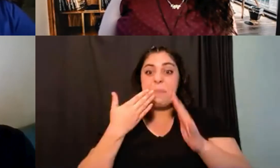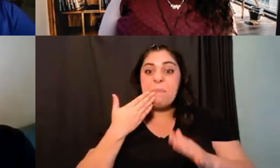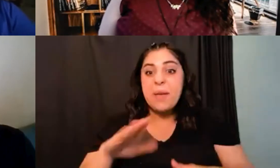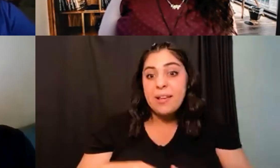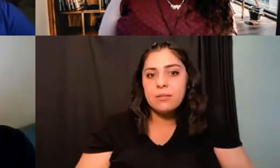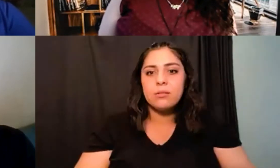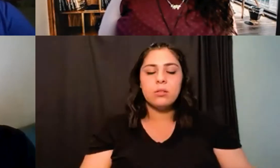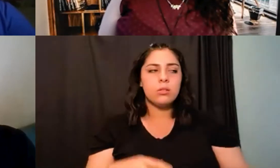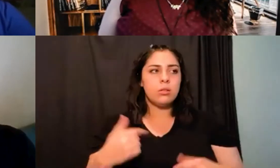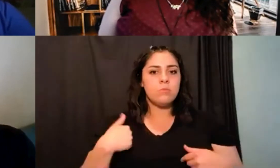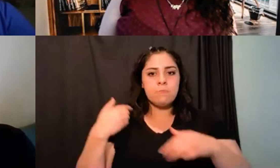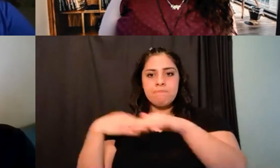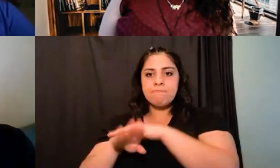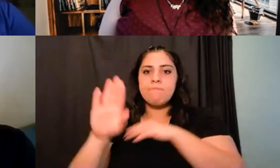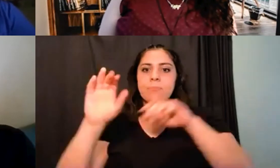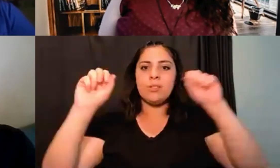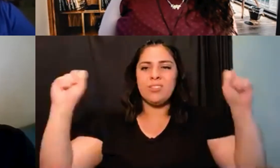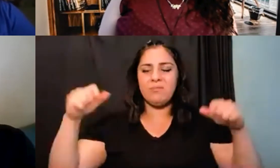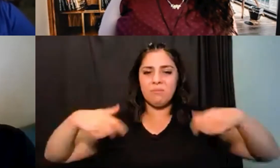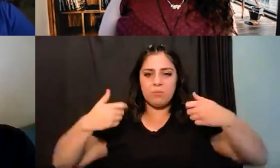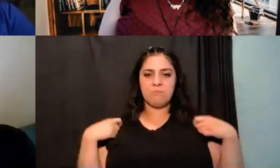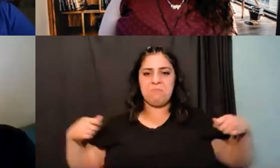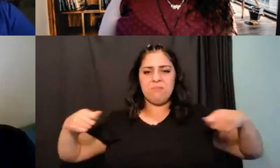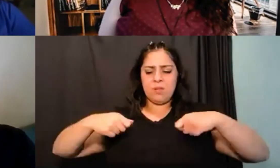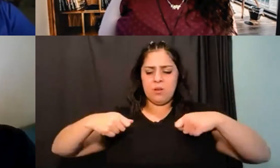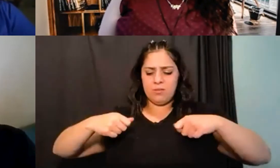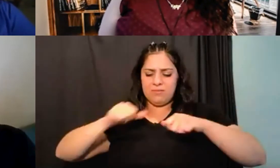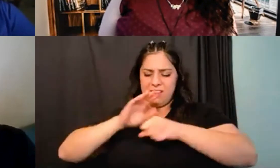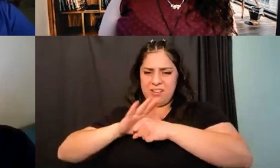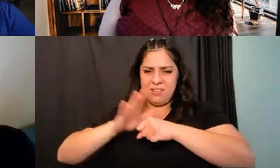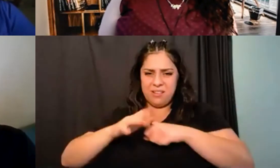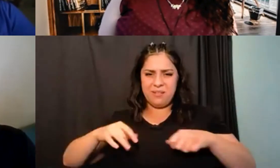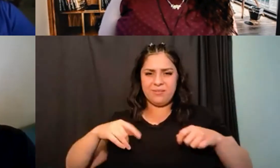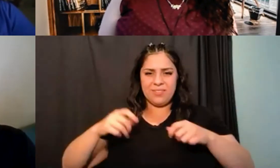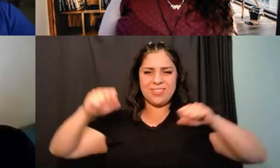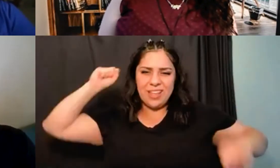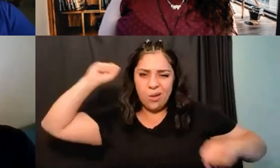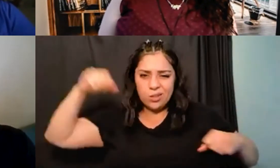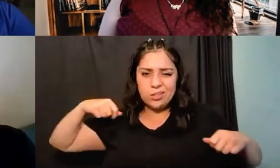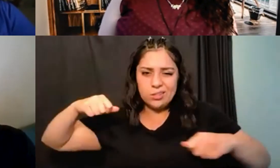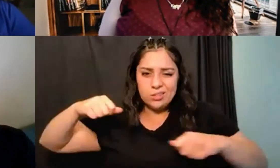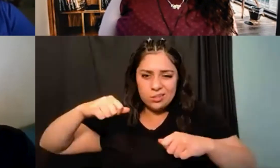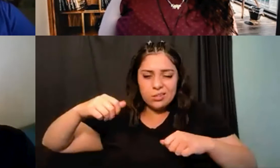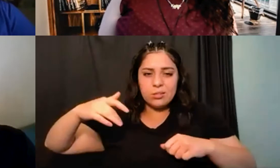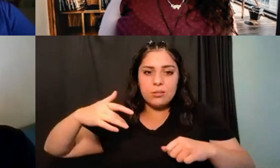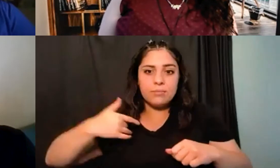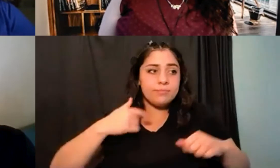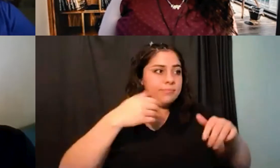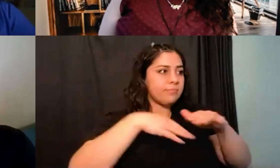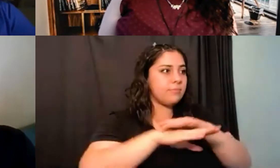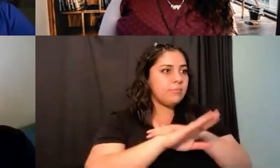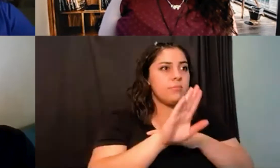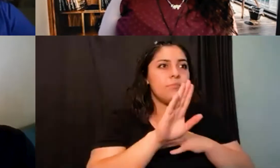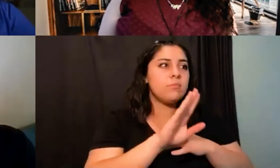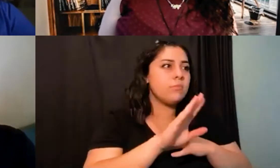isn't towel enough to wrap all my woman. When I search the rack for leopard prints and only come to black and